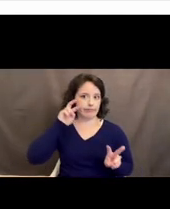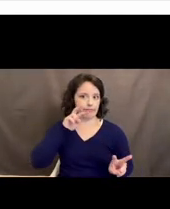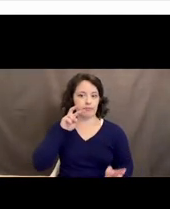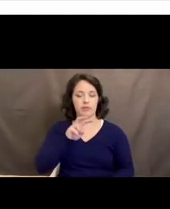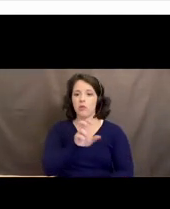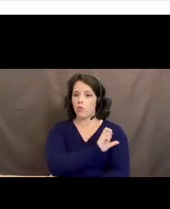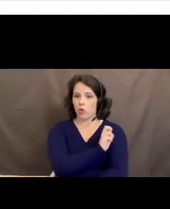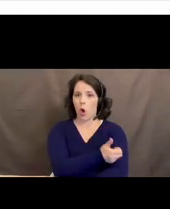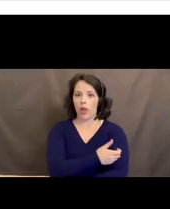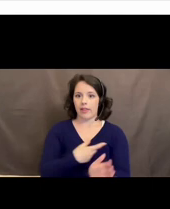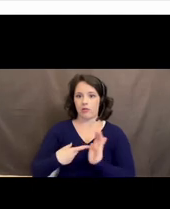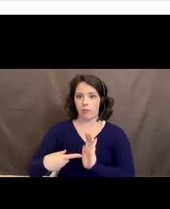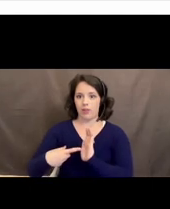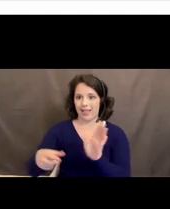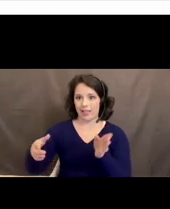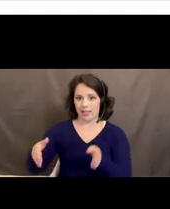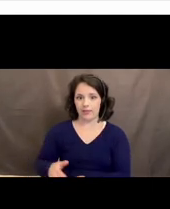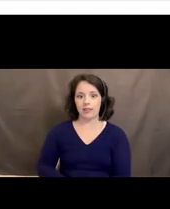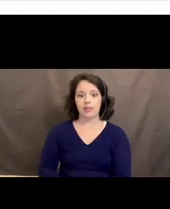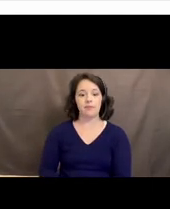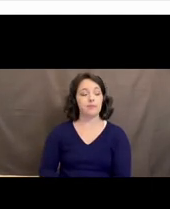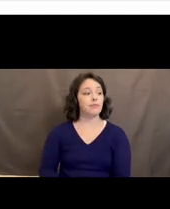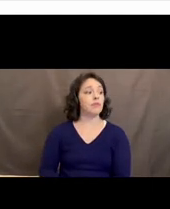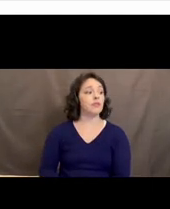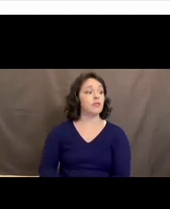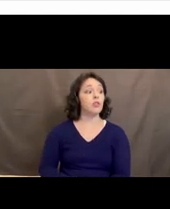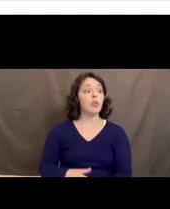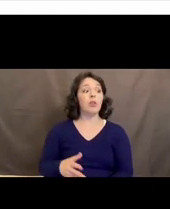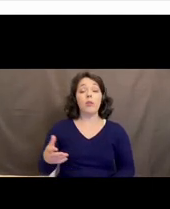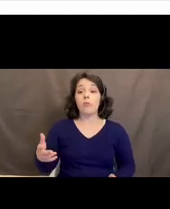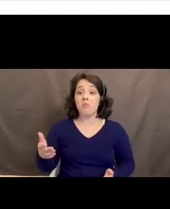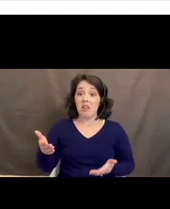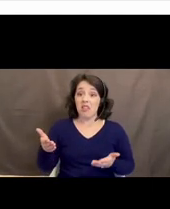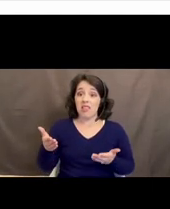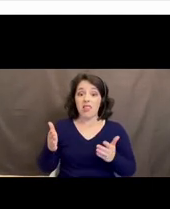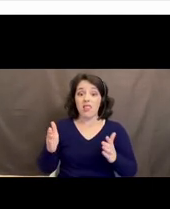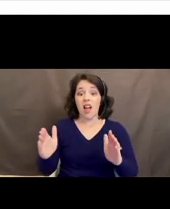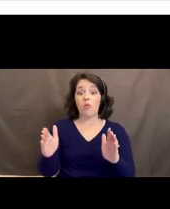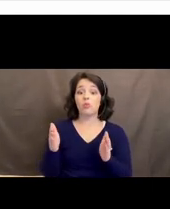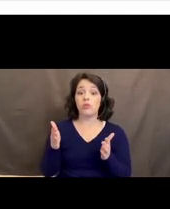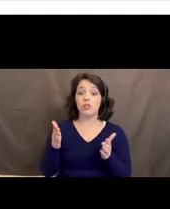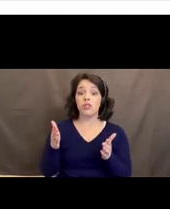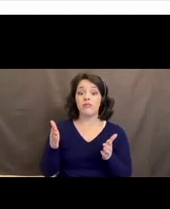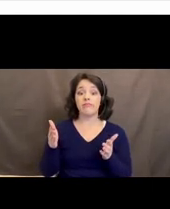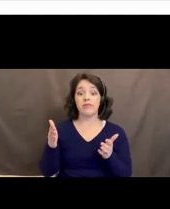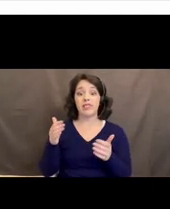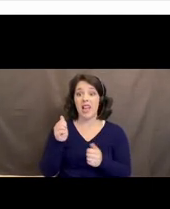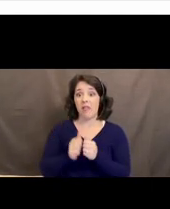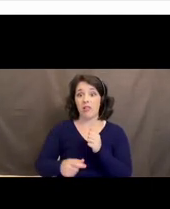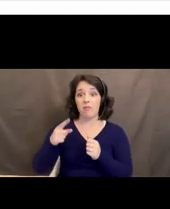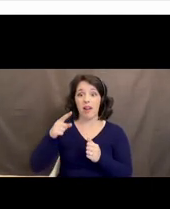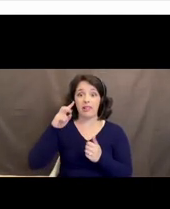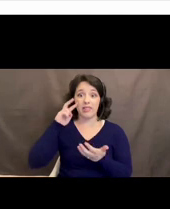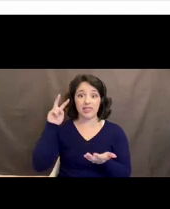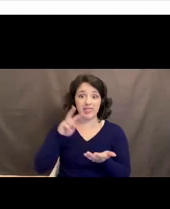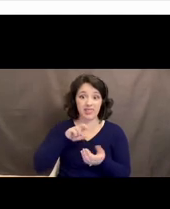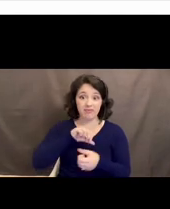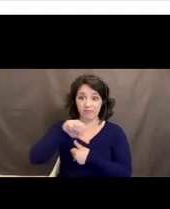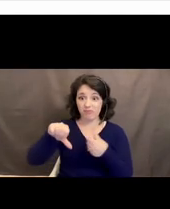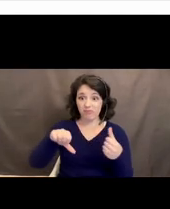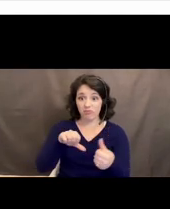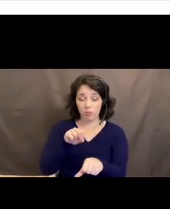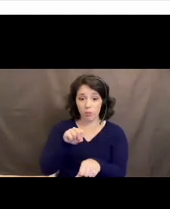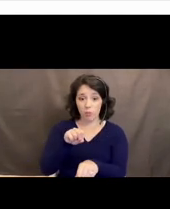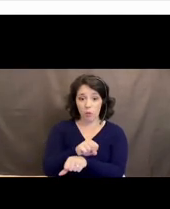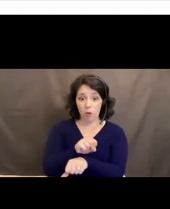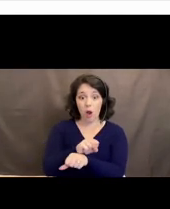entity system allows for 1, checks and balances. So for example, if needed, one team member can go back in and verify what another